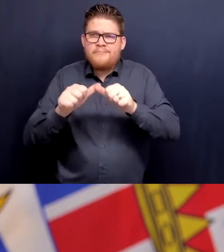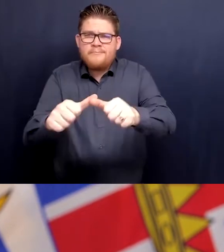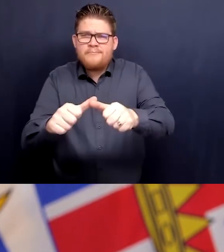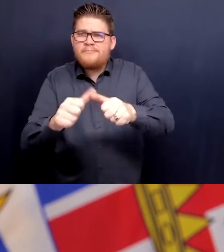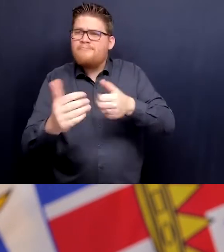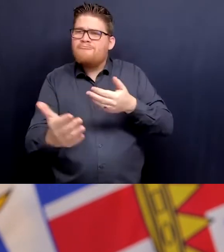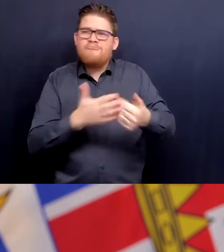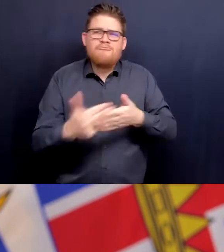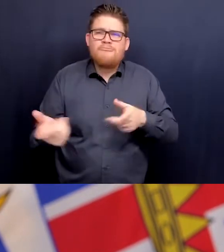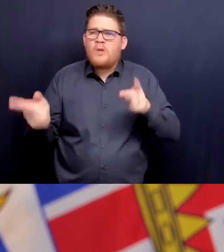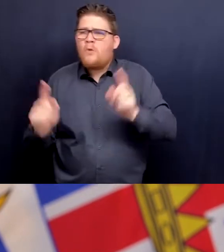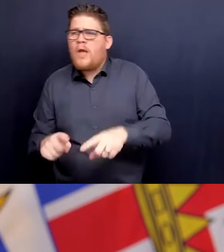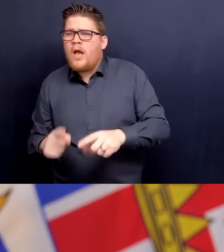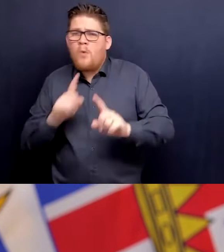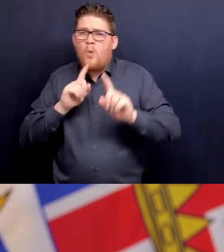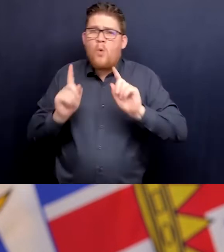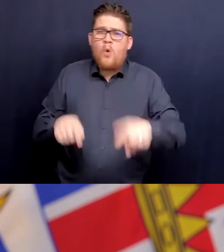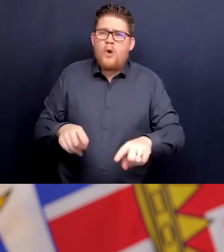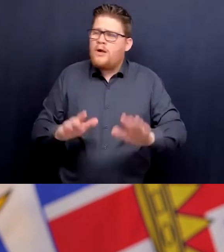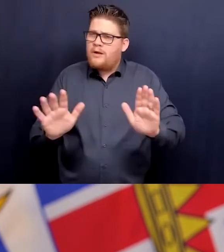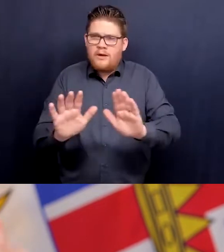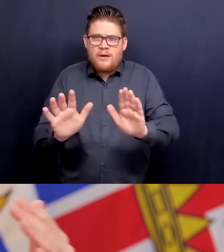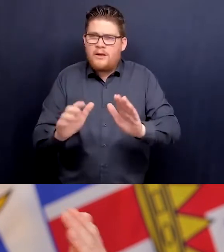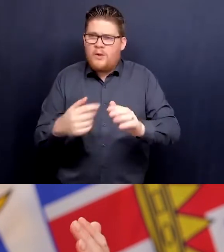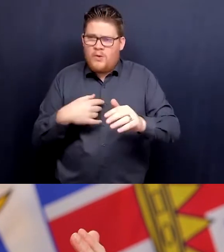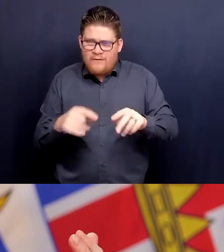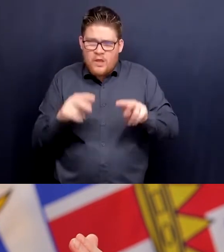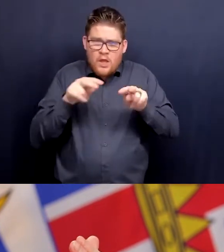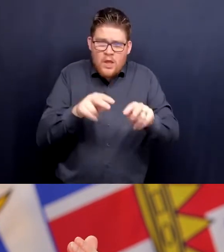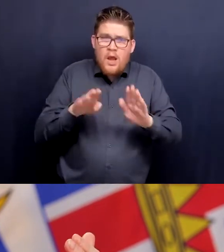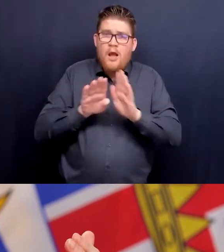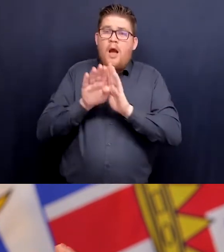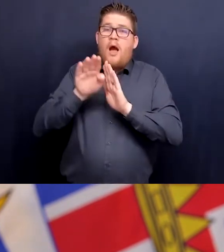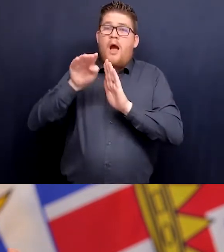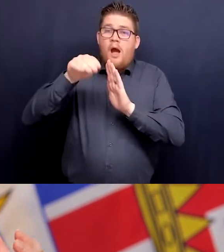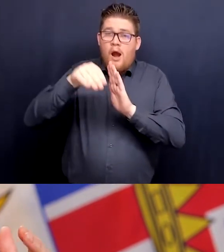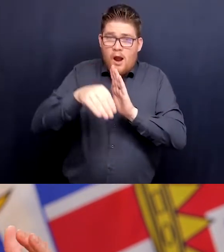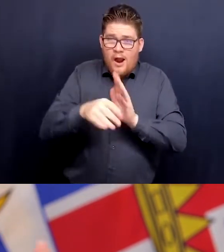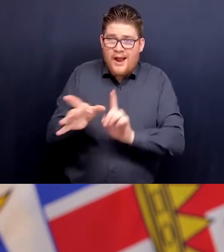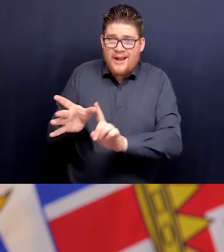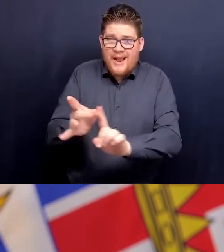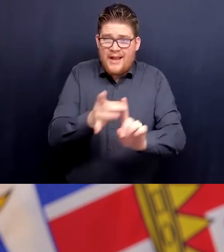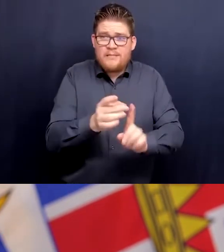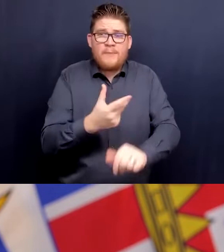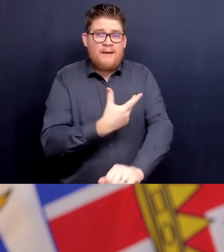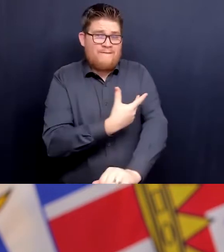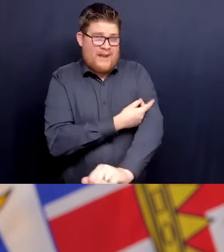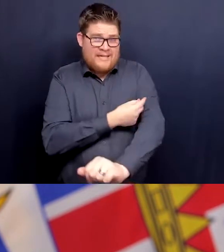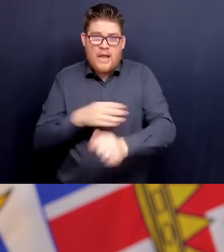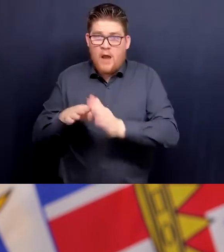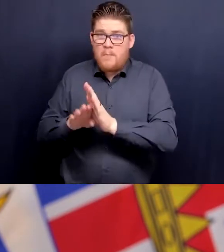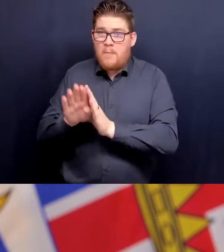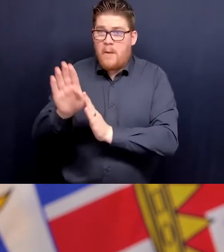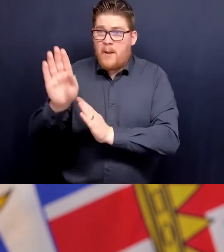order, at the times when you can. So as cases were coming down, vaccination rates were high, the viruses, strains that